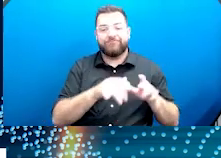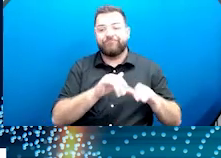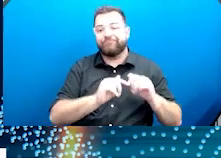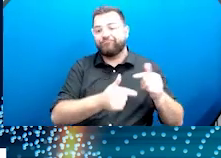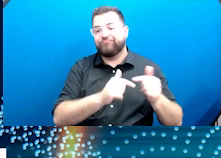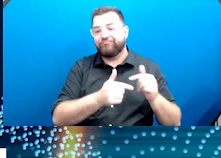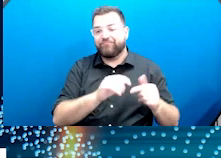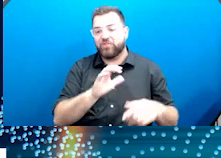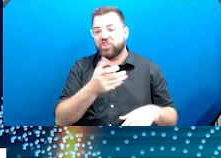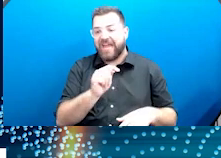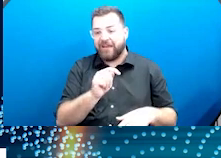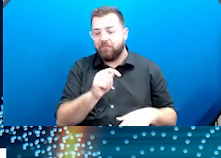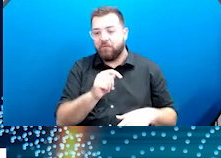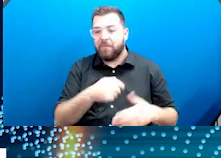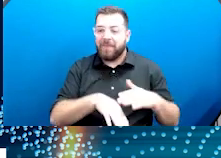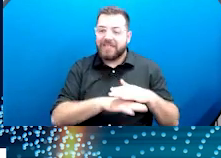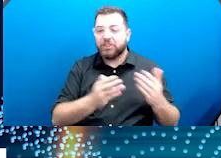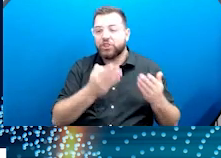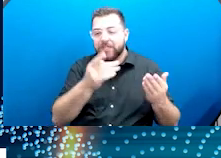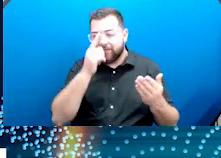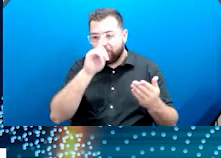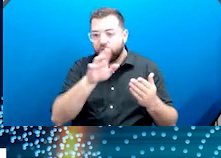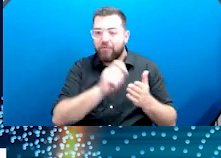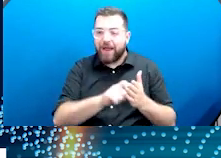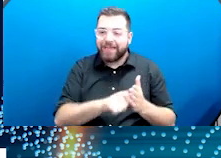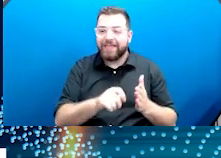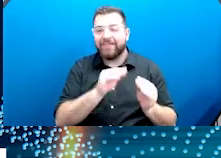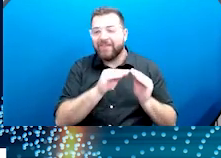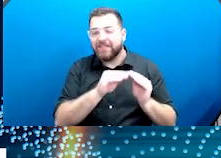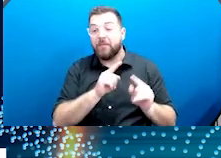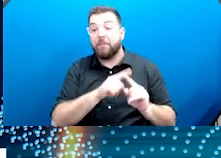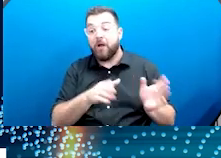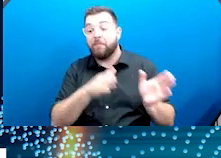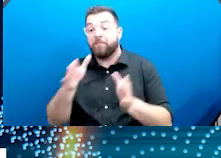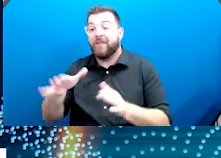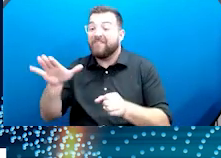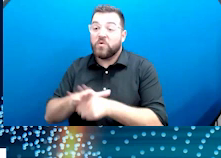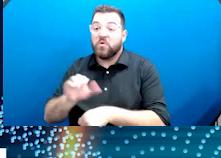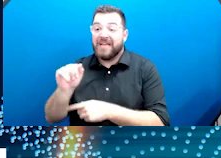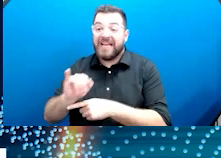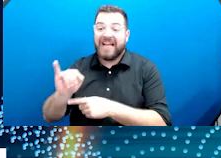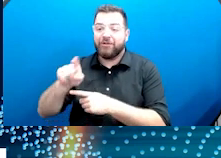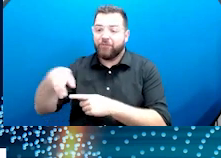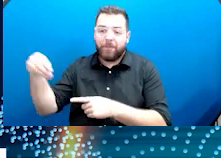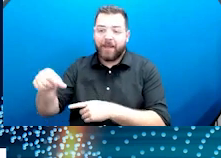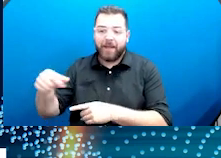writing suggestions, but for the full AI version, you have to pay the monthly